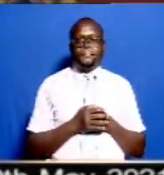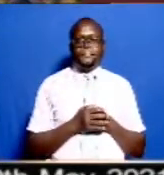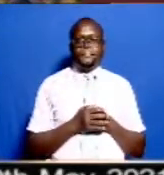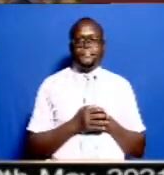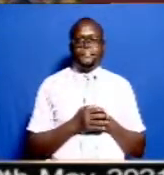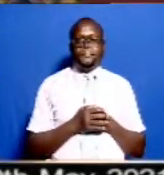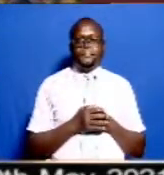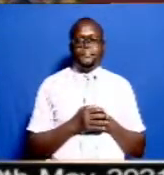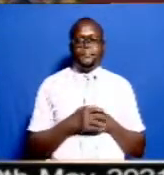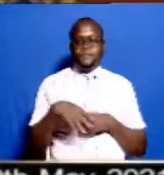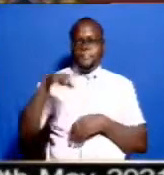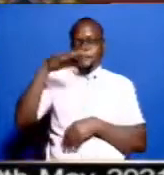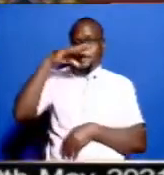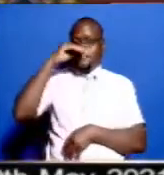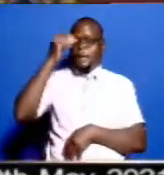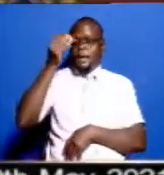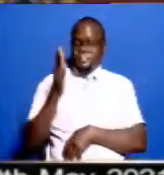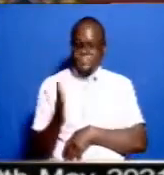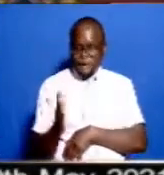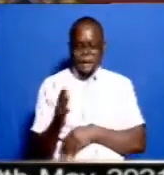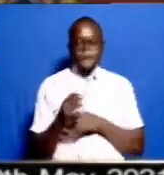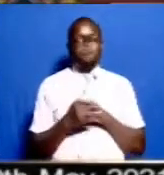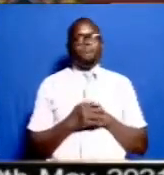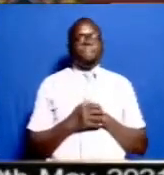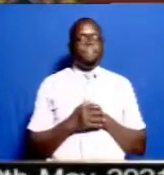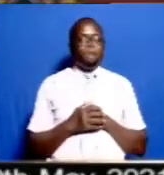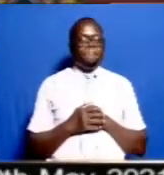And Madam Speaker,